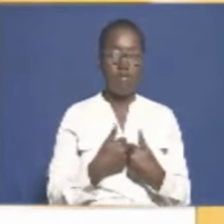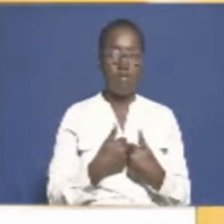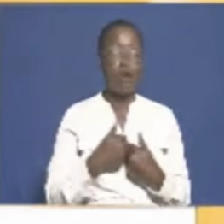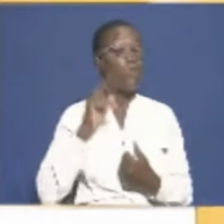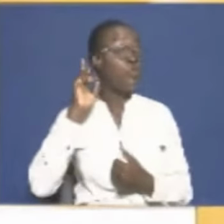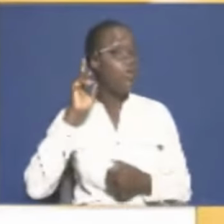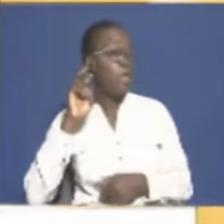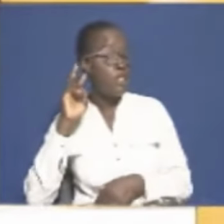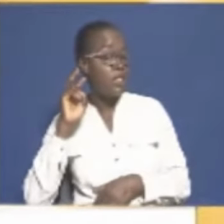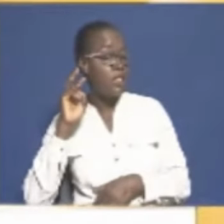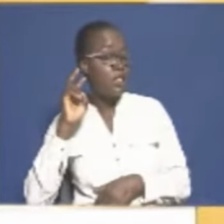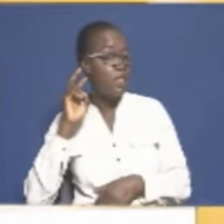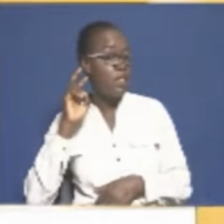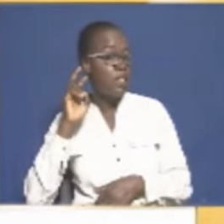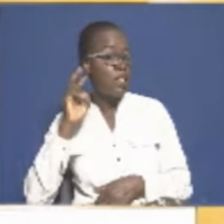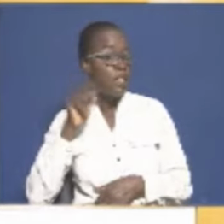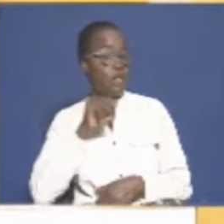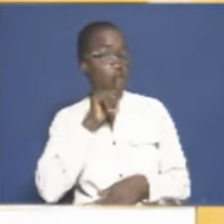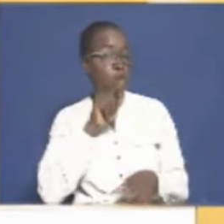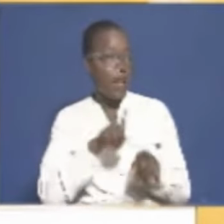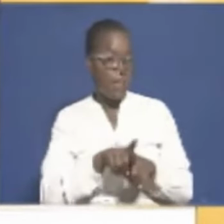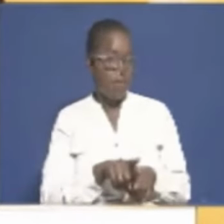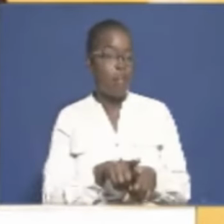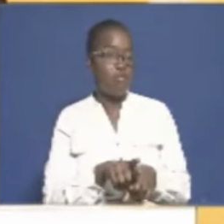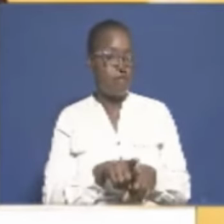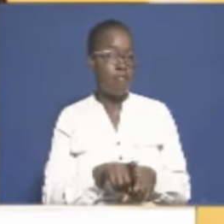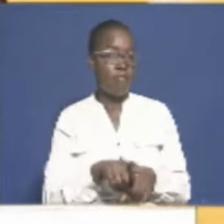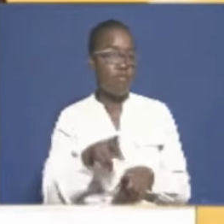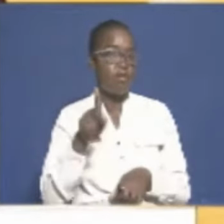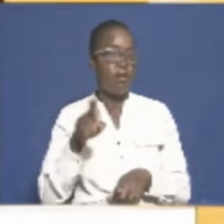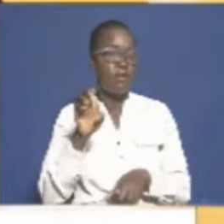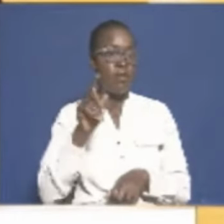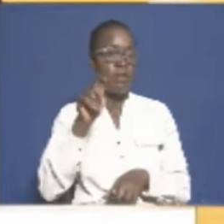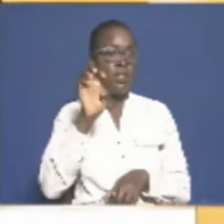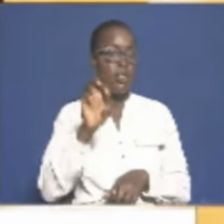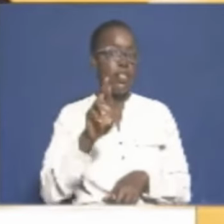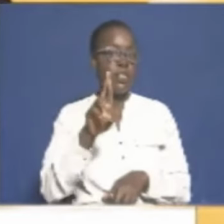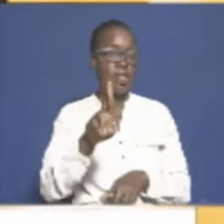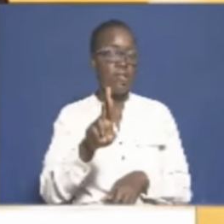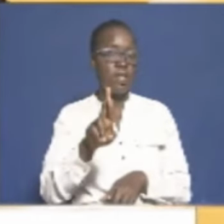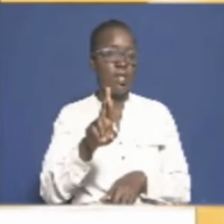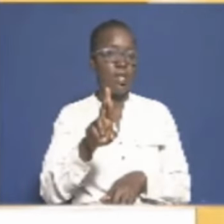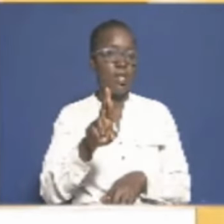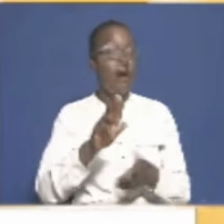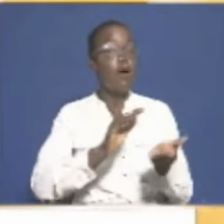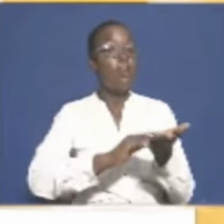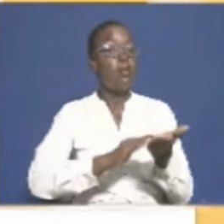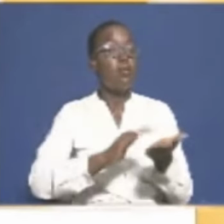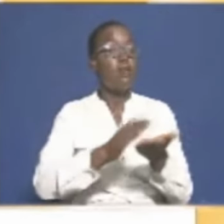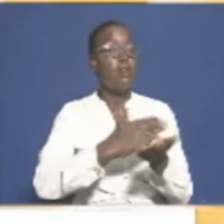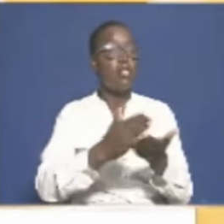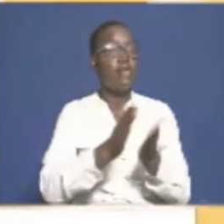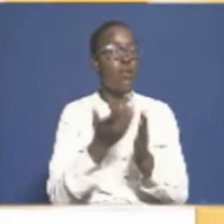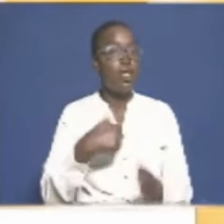listen to our brother, Peter, on the sentiments that he has shared with